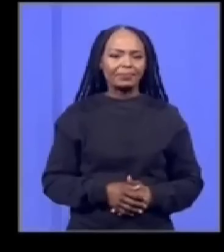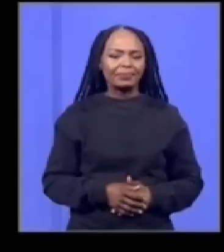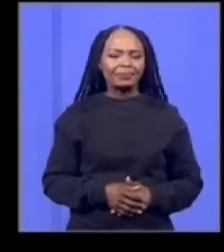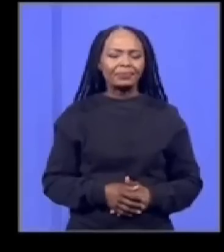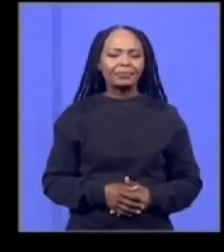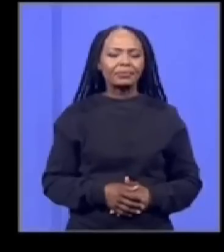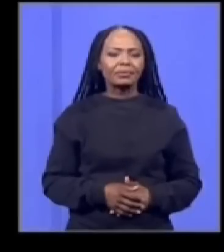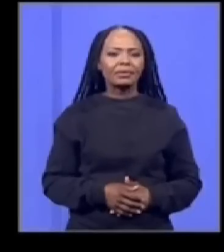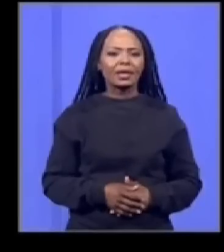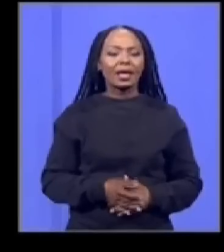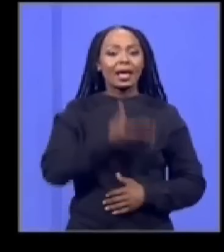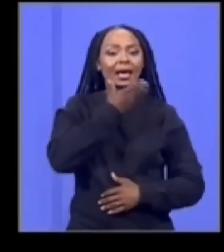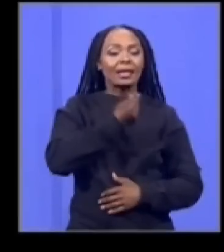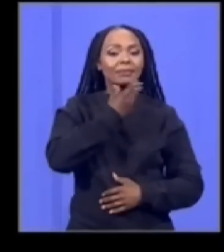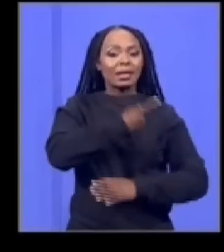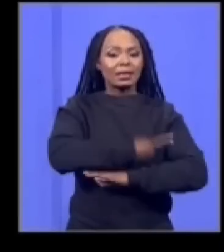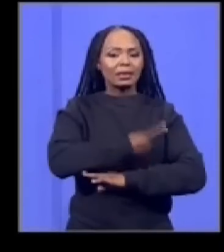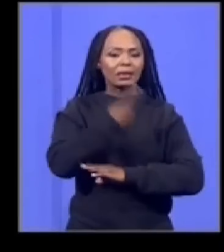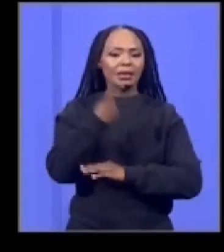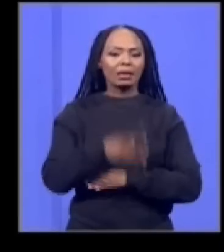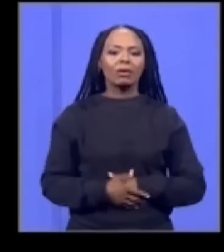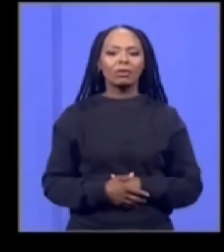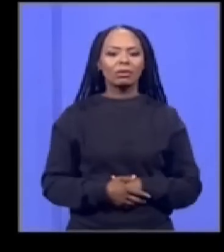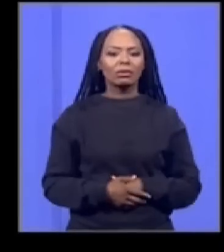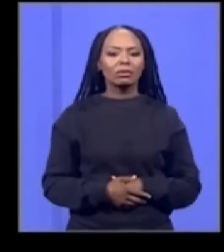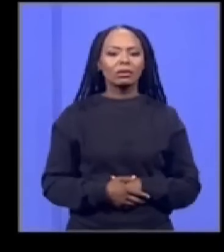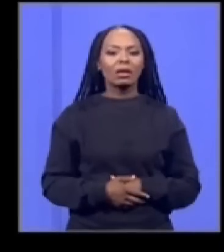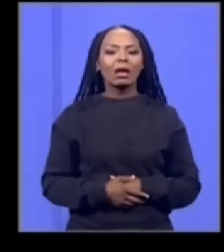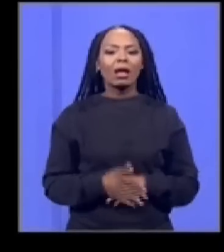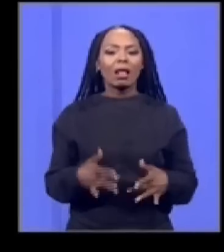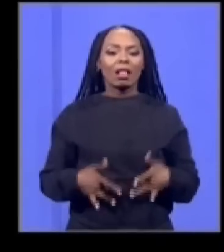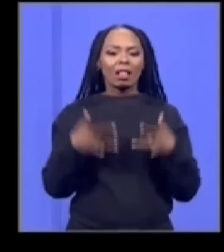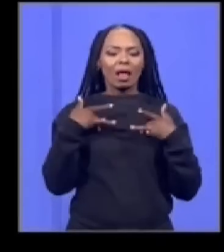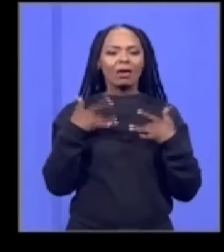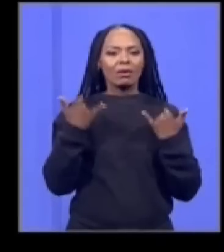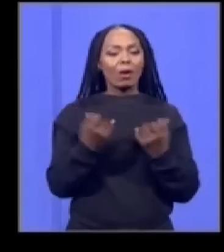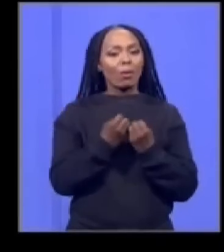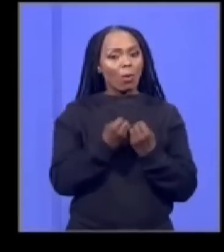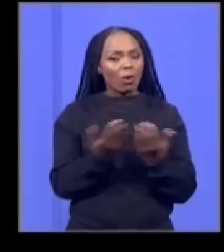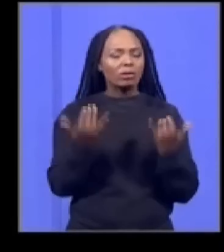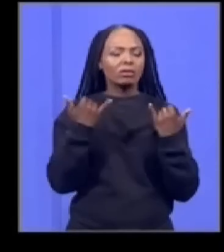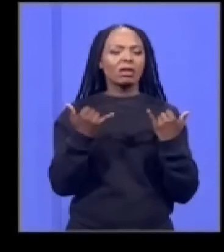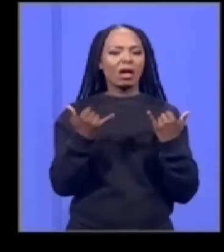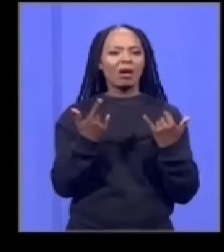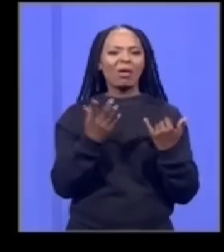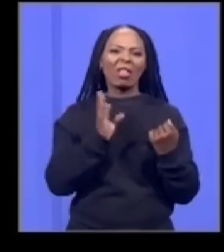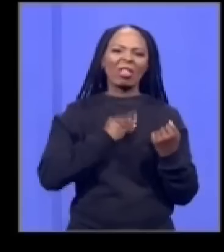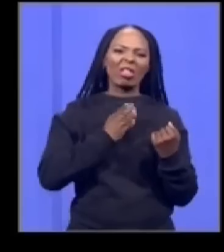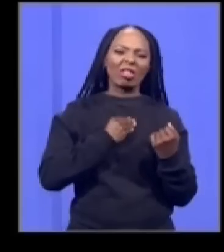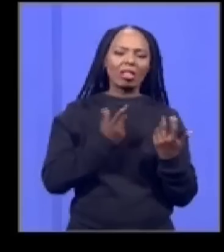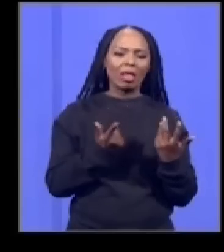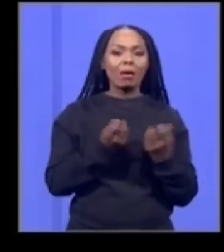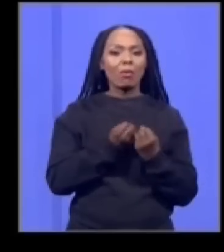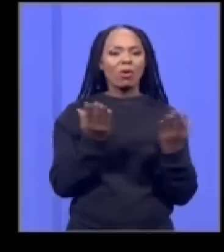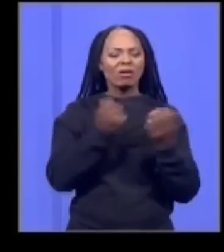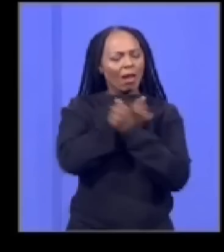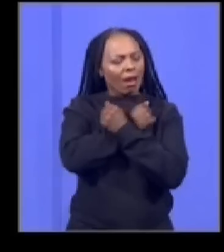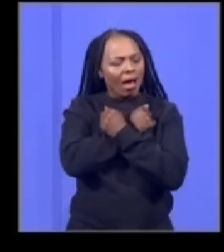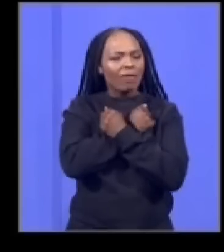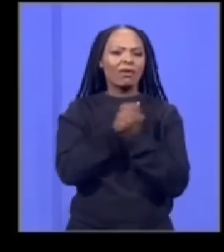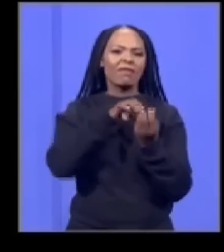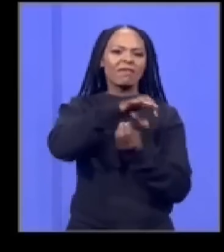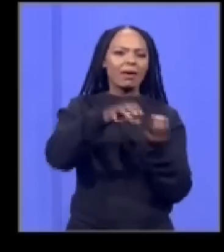May this Christmas remind us of the many, many blessings in our lives that we often take for granted. The love of our families and children, the